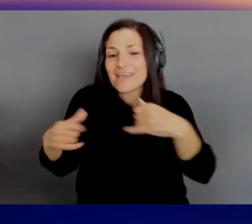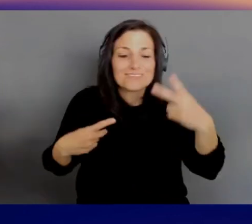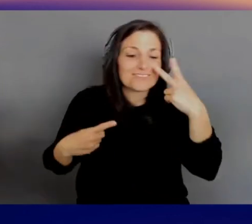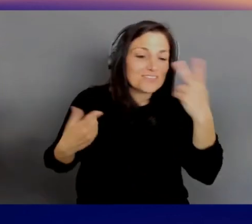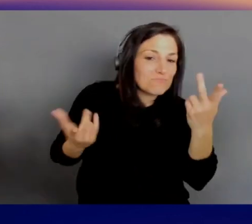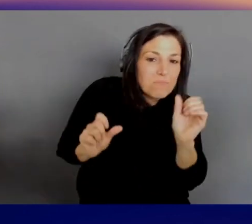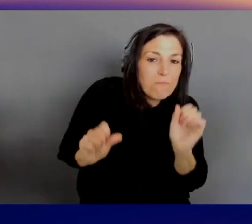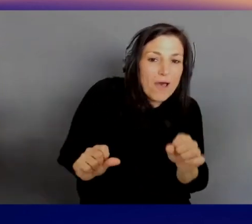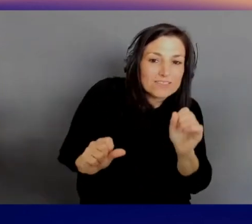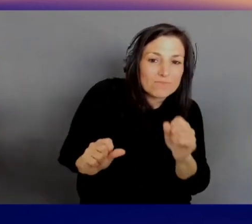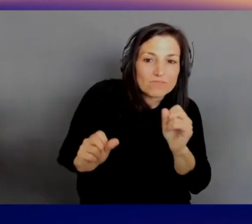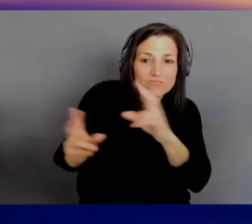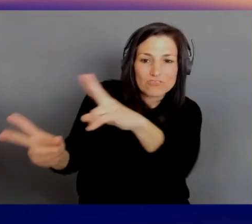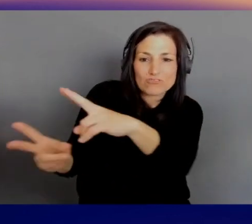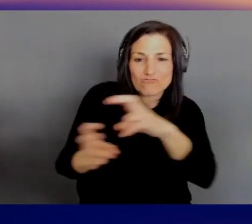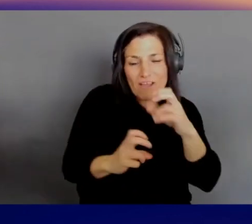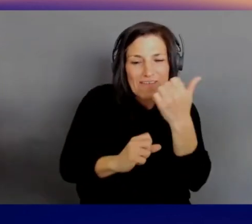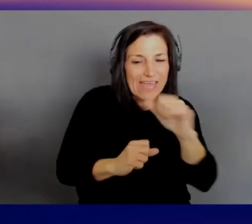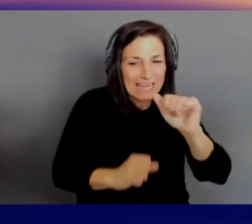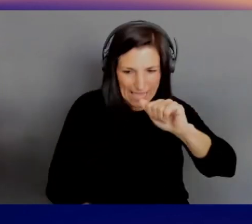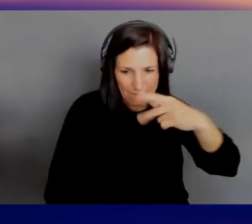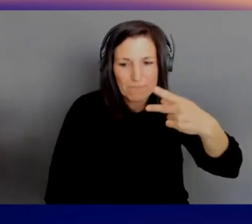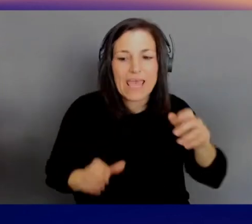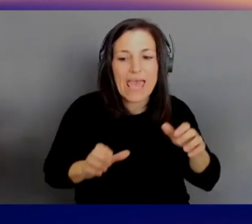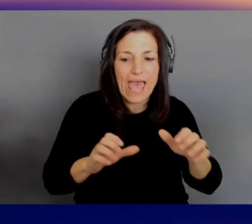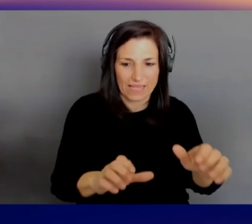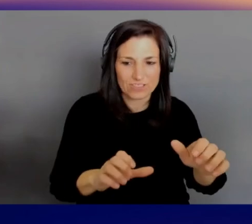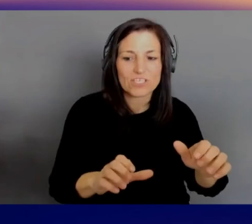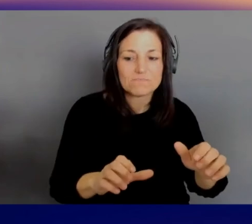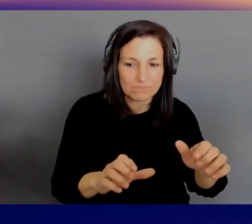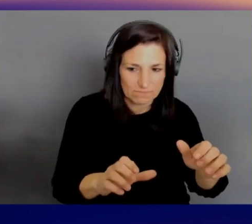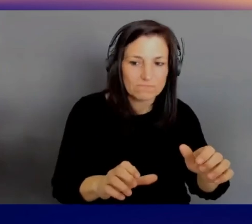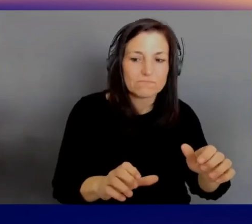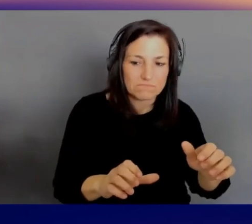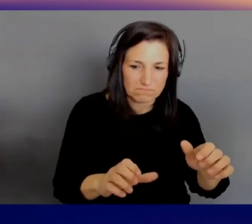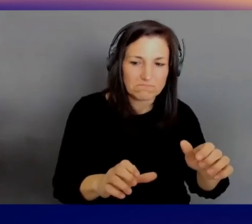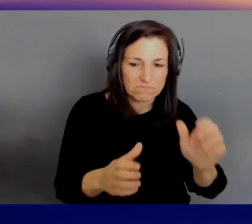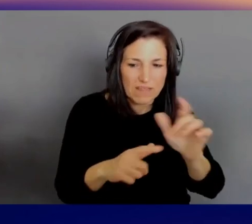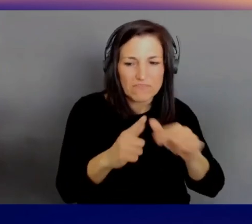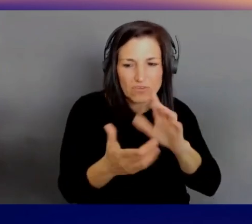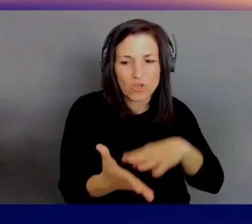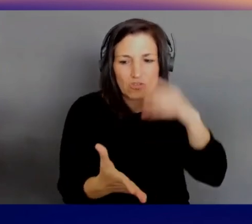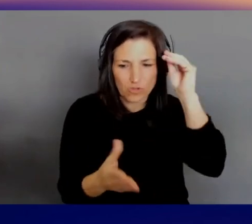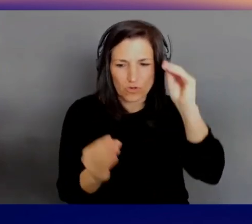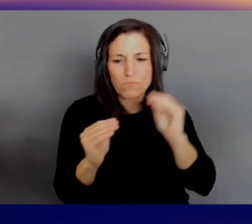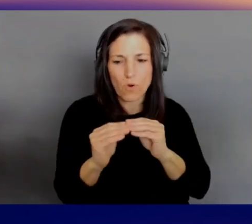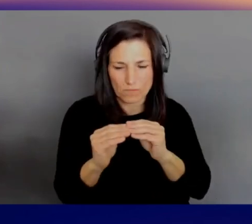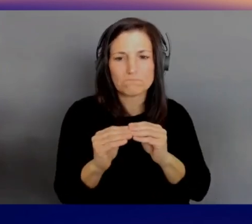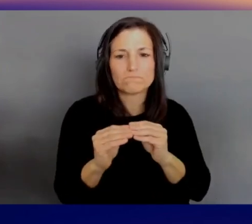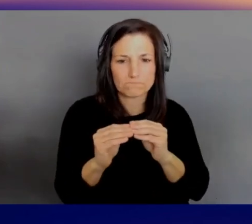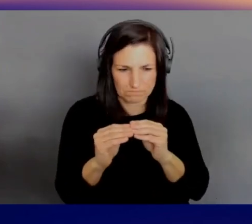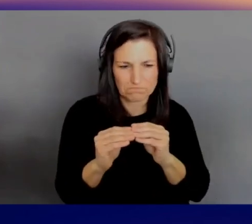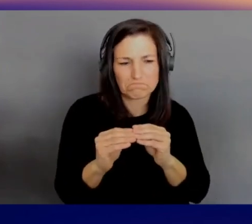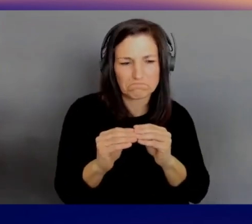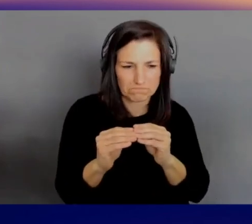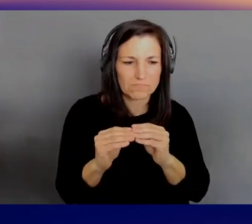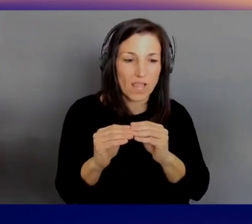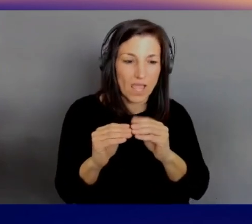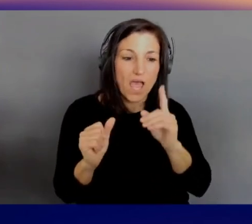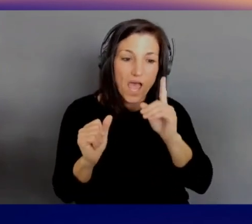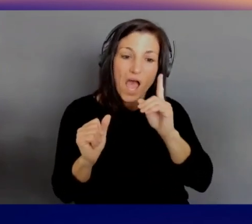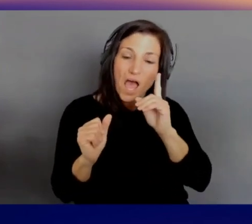any API action and try to see how it works. That way, you'll learn more. Yeah, I think that's one of the highlights there, right?